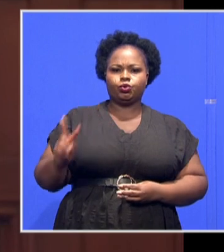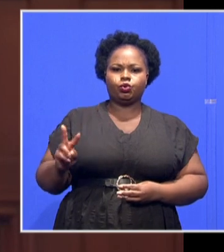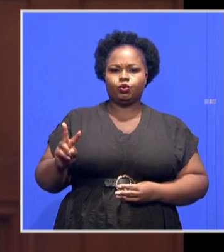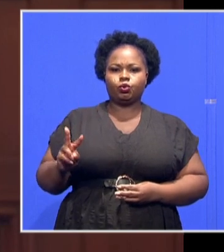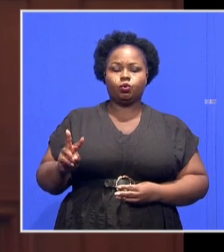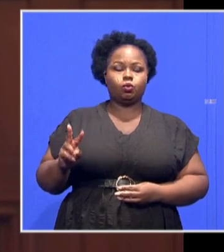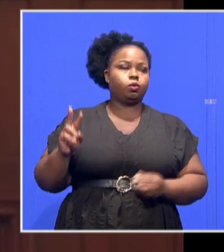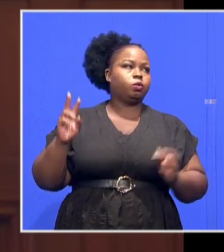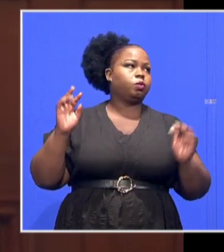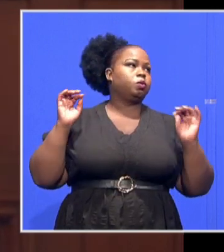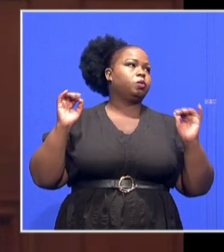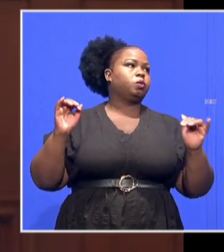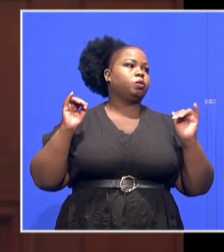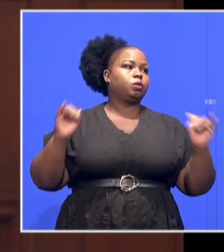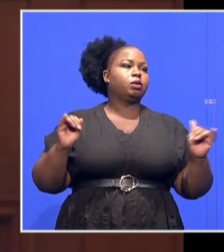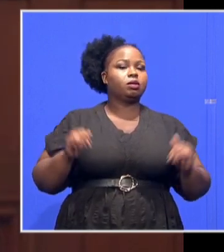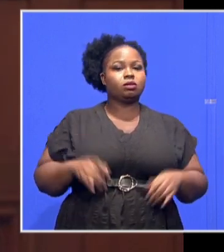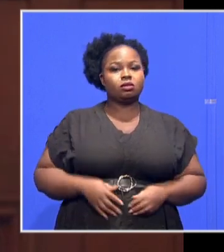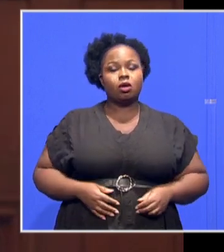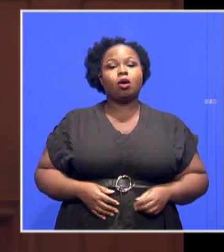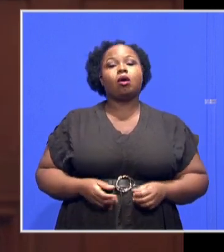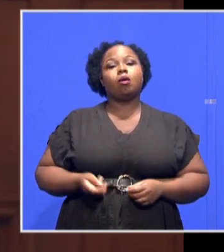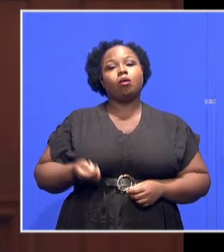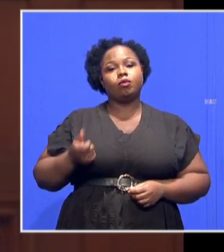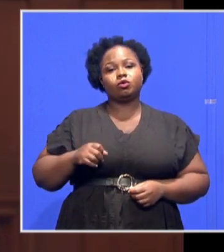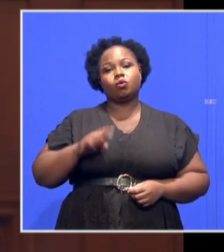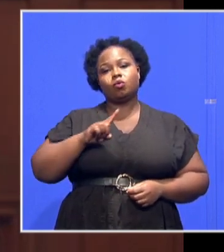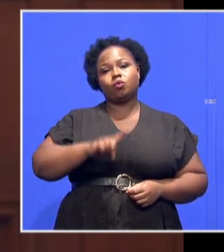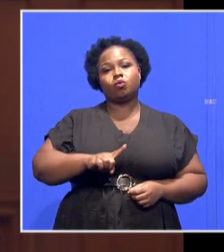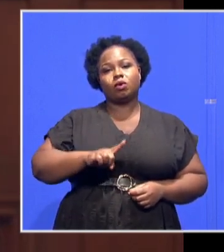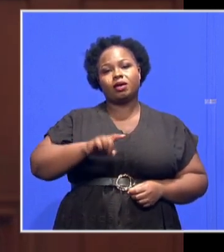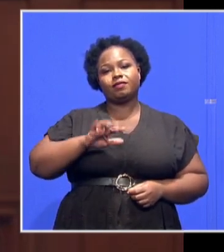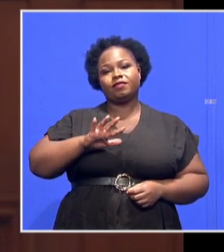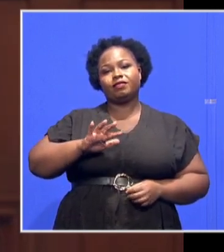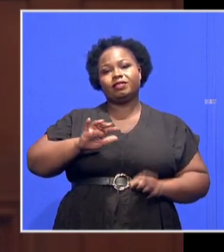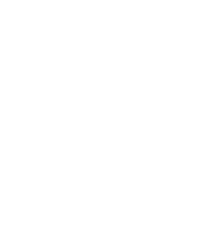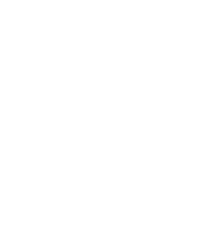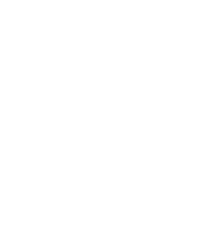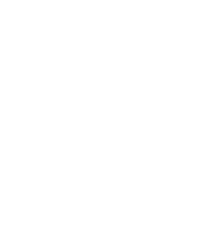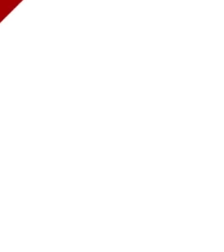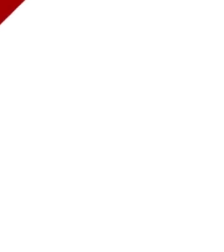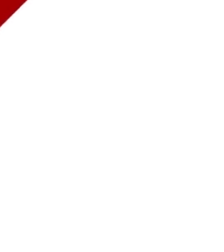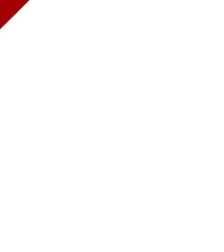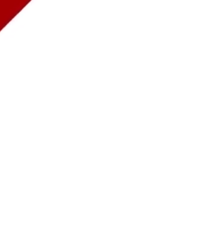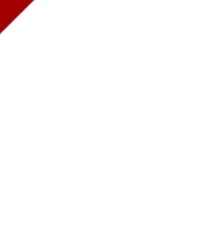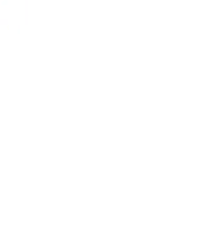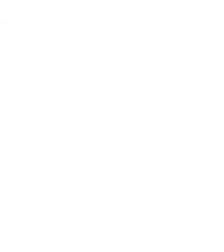really came off, and our country spent an incredible 157 days